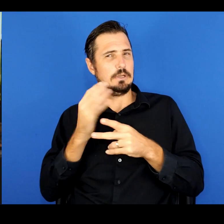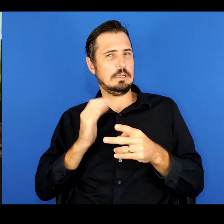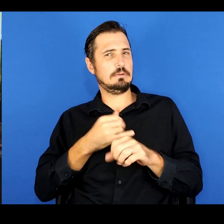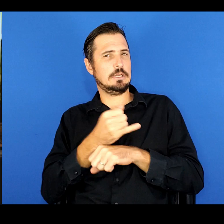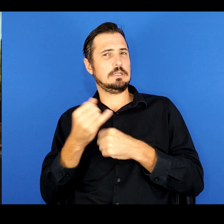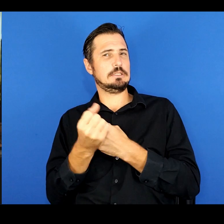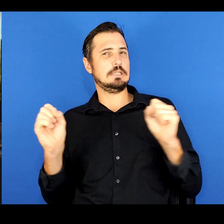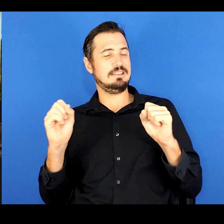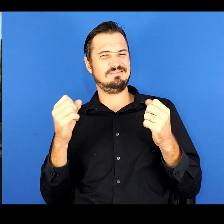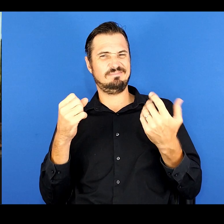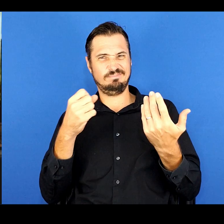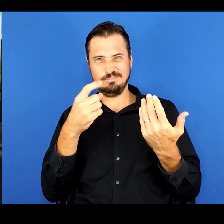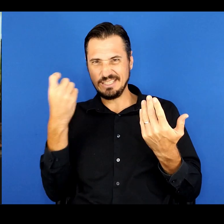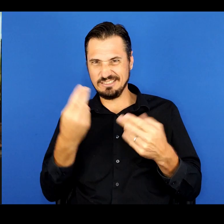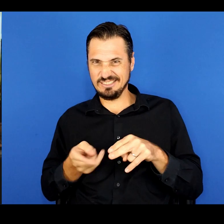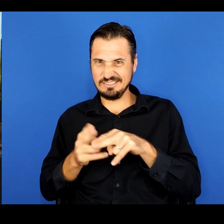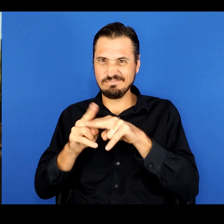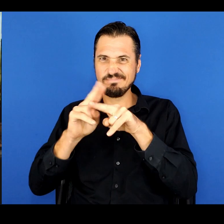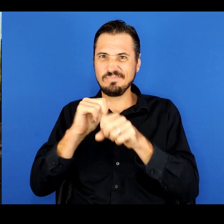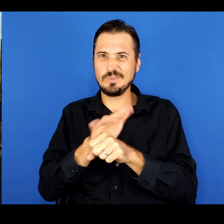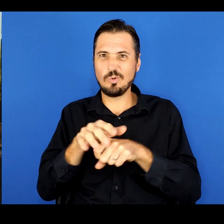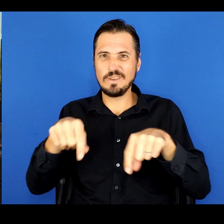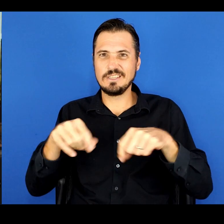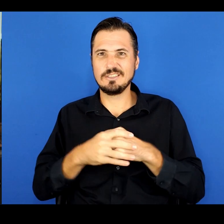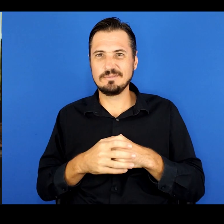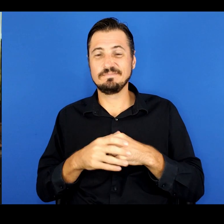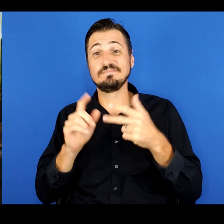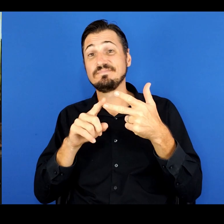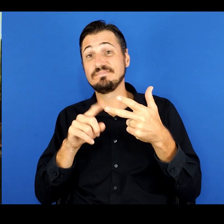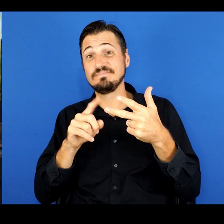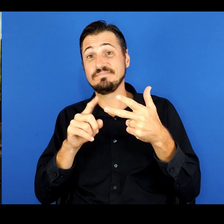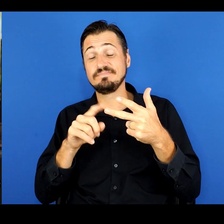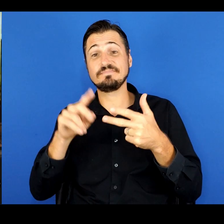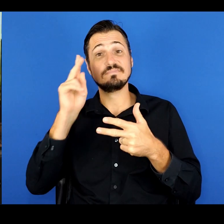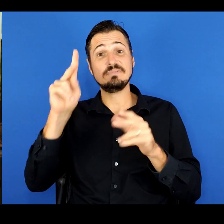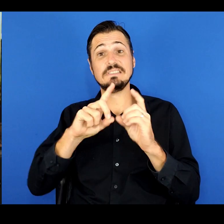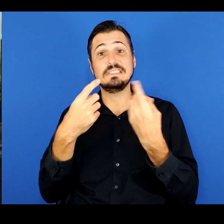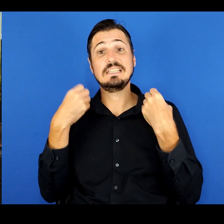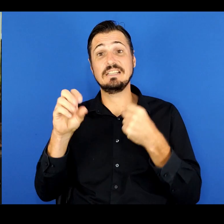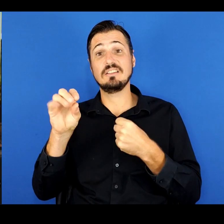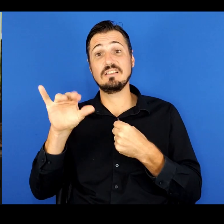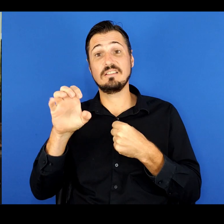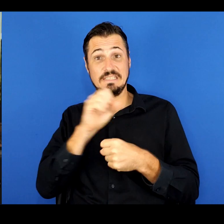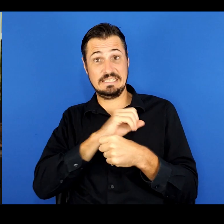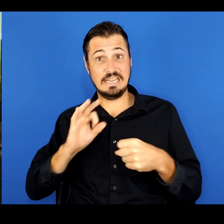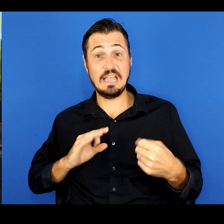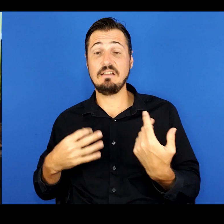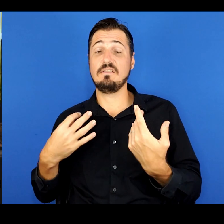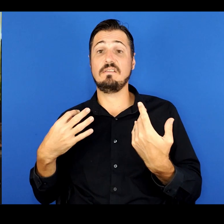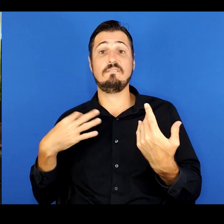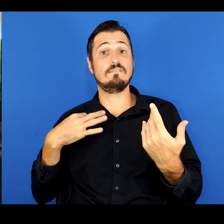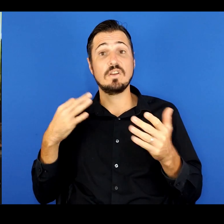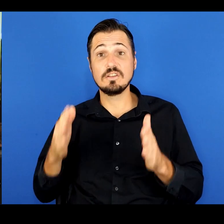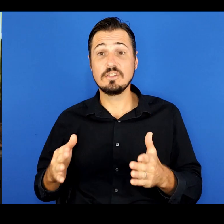to keep our island safe in the face of rising cases. And third, the Kauai District Health Office staff